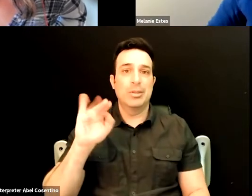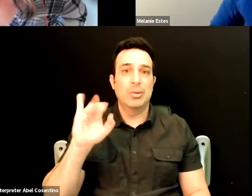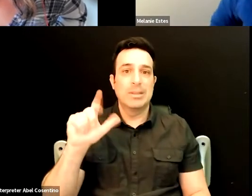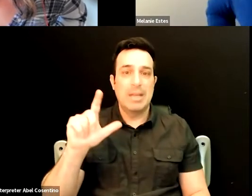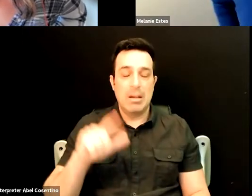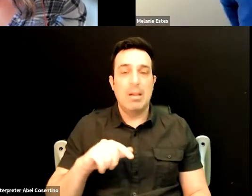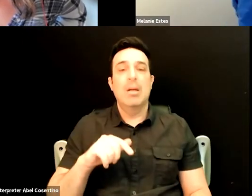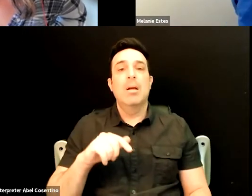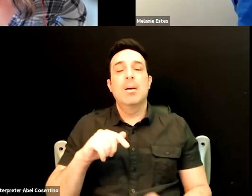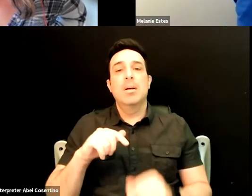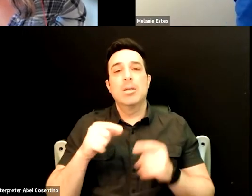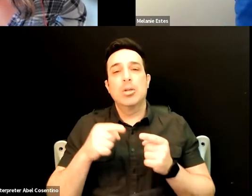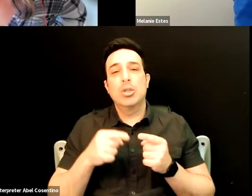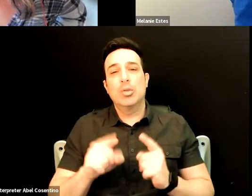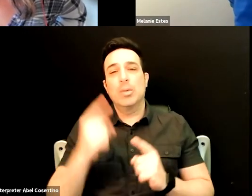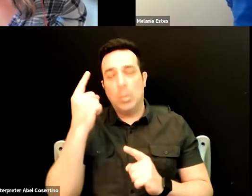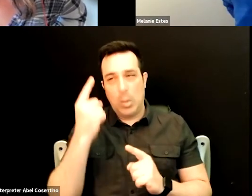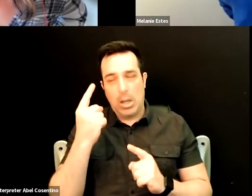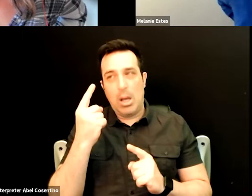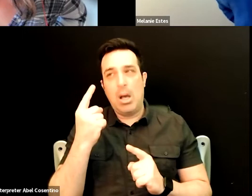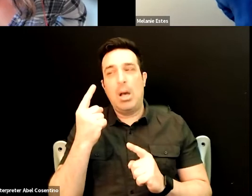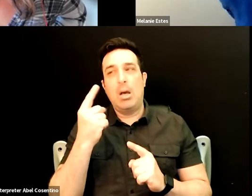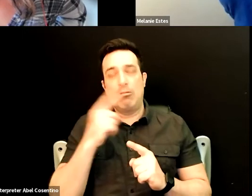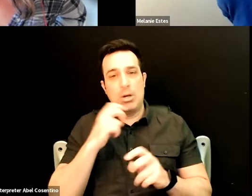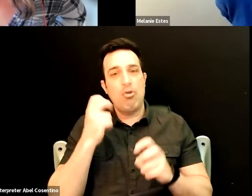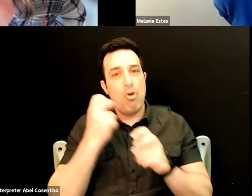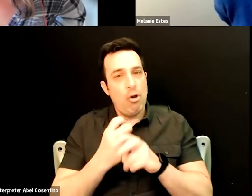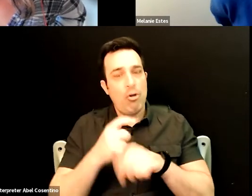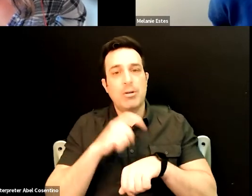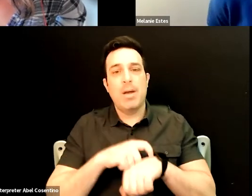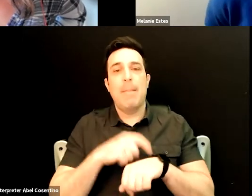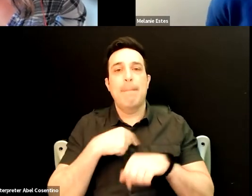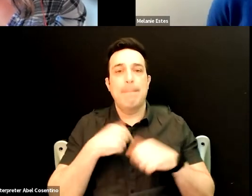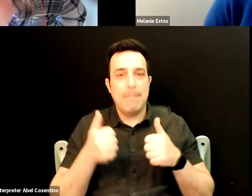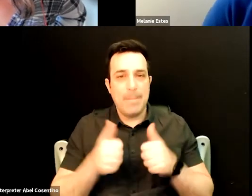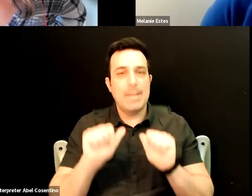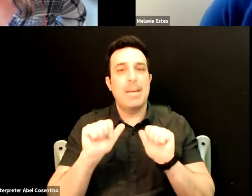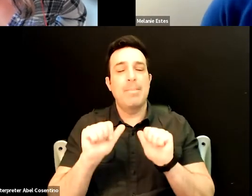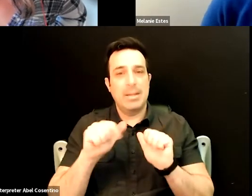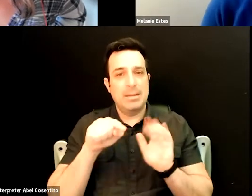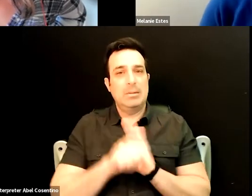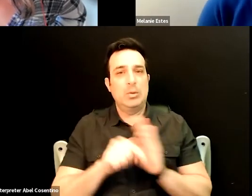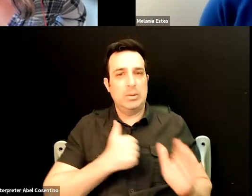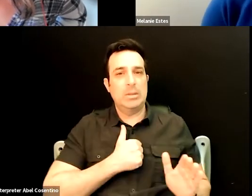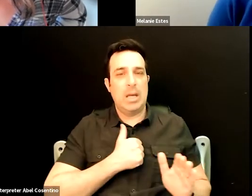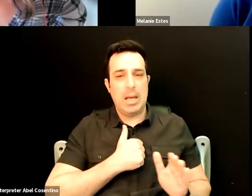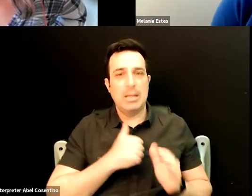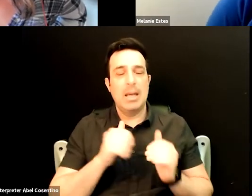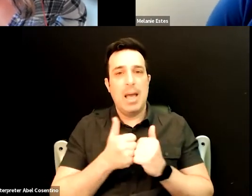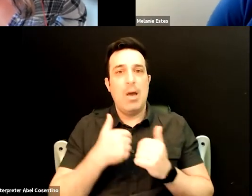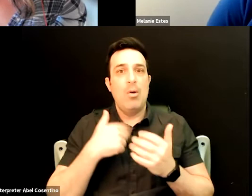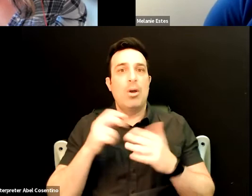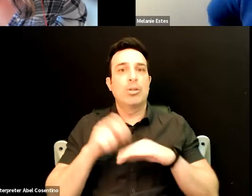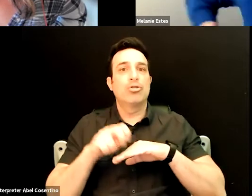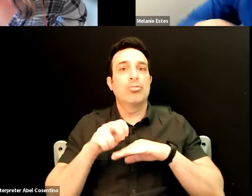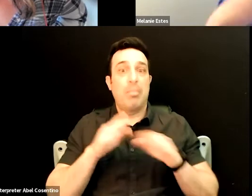one particularly hard time, I attempted suicide by jumping off.